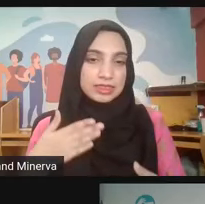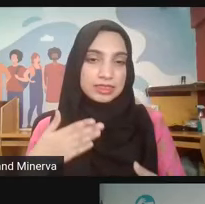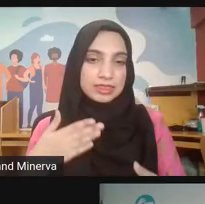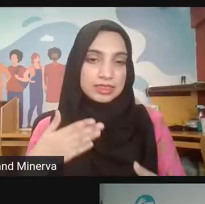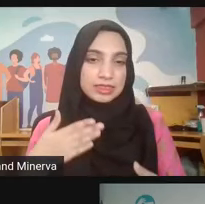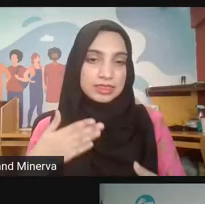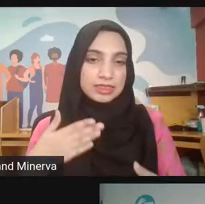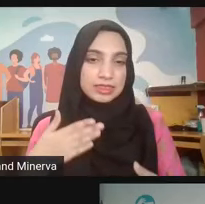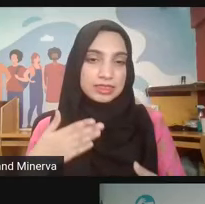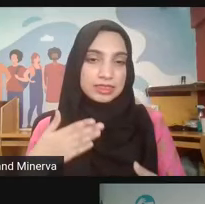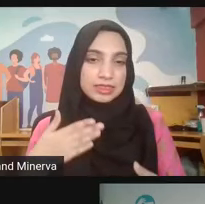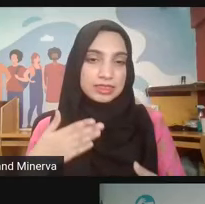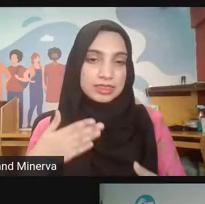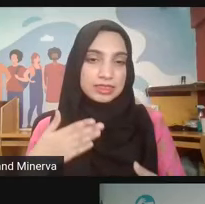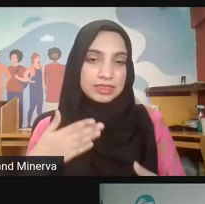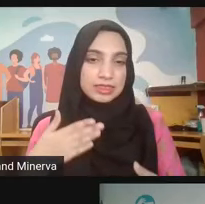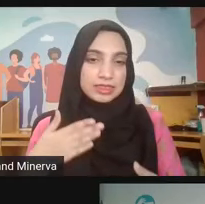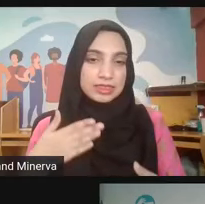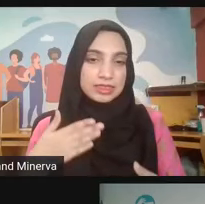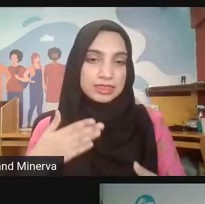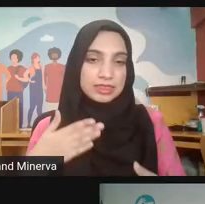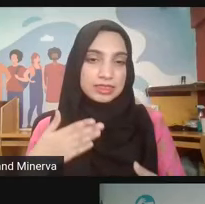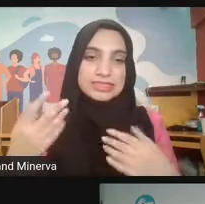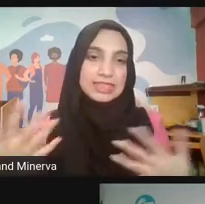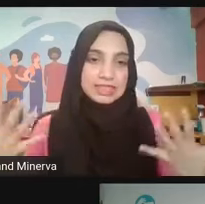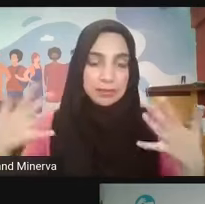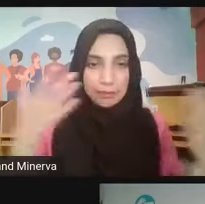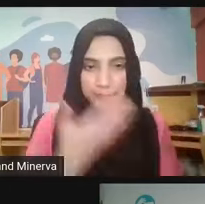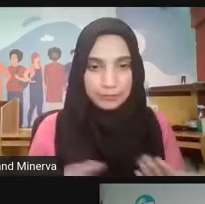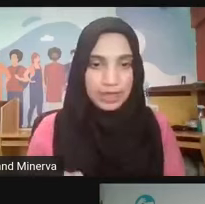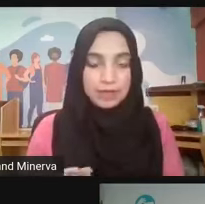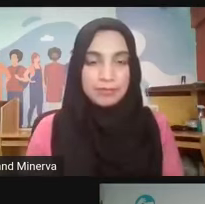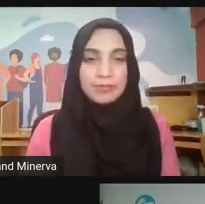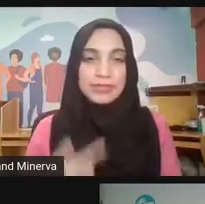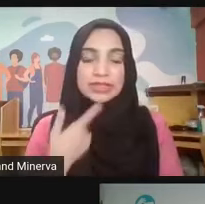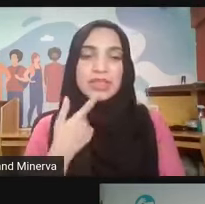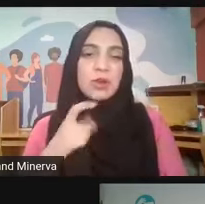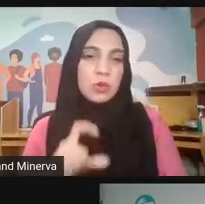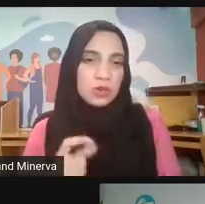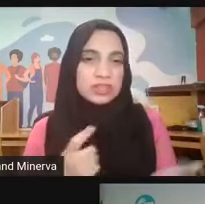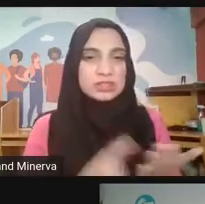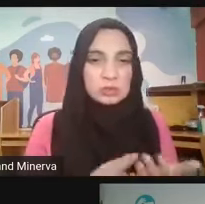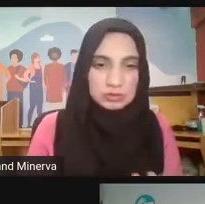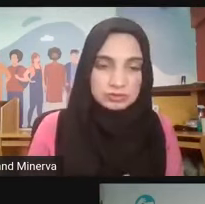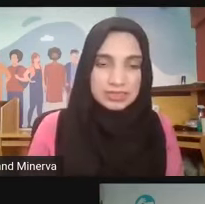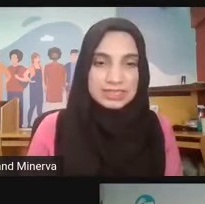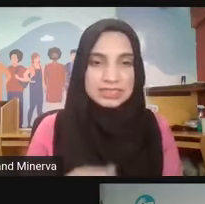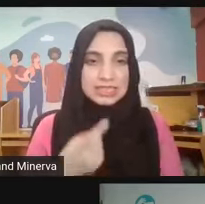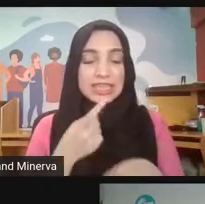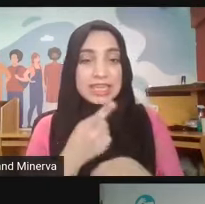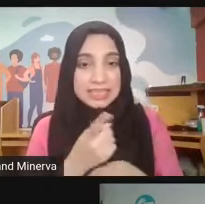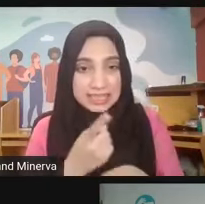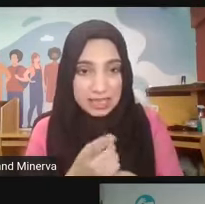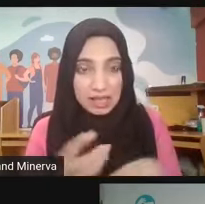other institutions. And the surgeon or oncologist would educate women